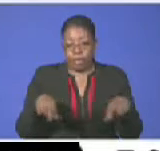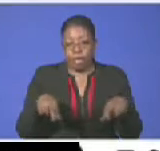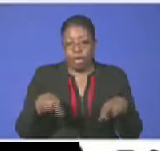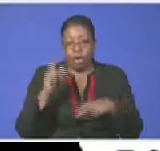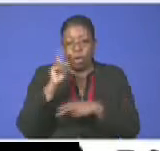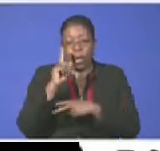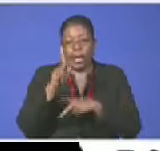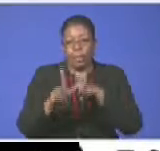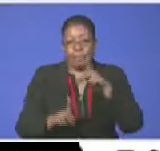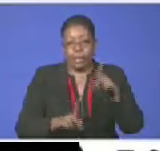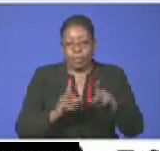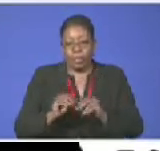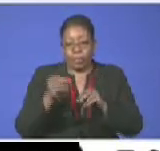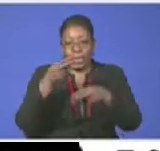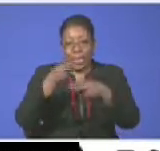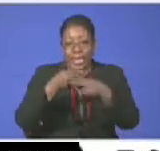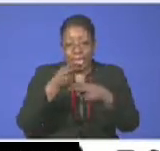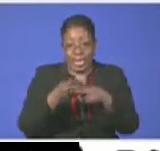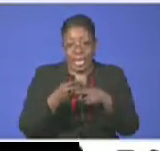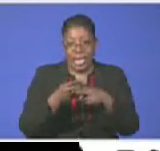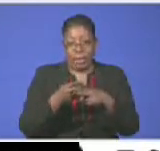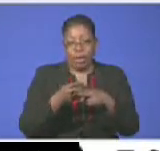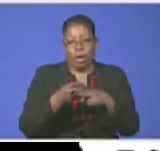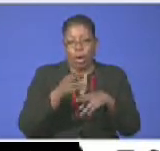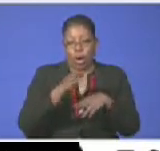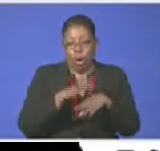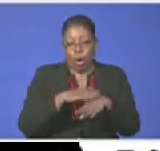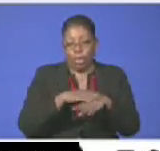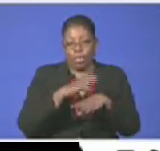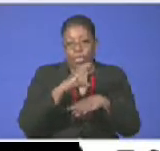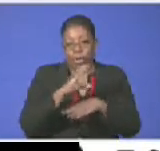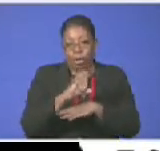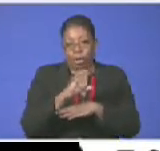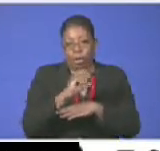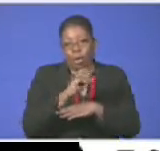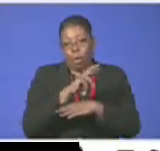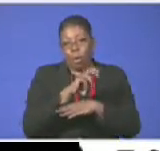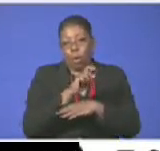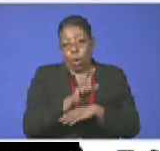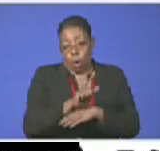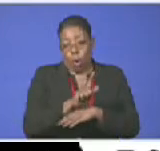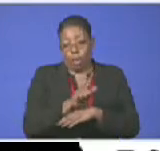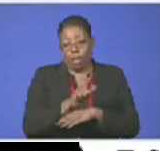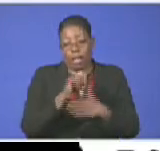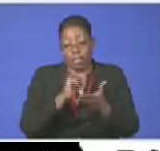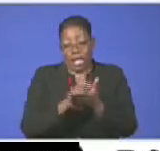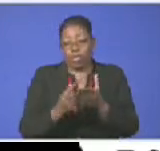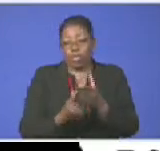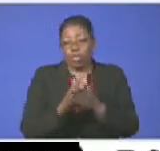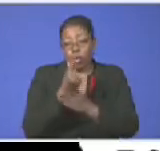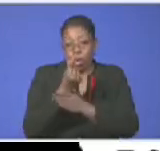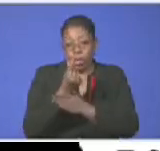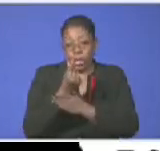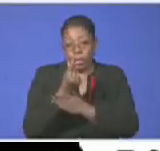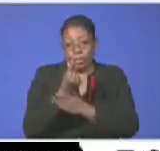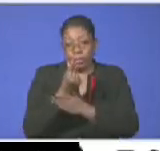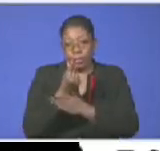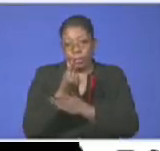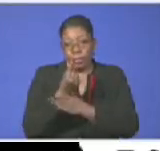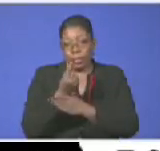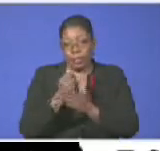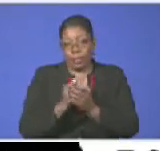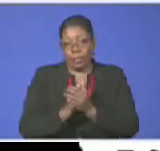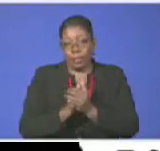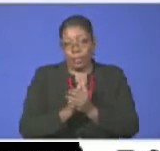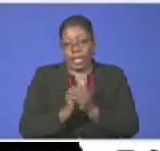for people to put their name on some of the corals that were growing on the coral nursery trees and then outplant them out to